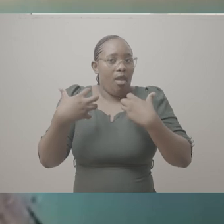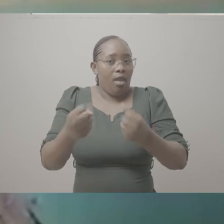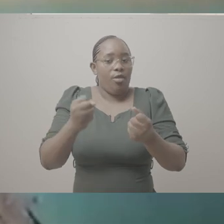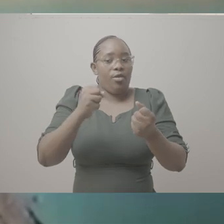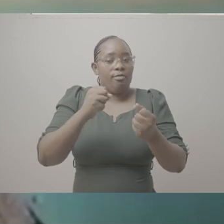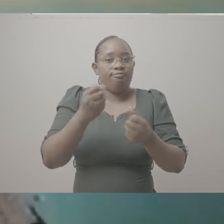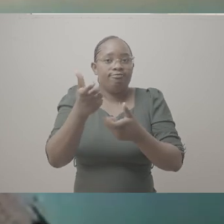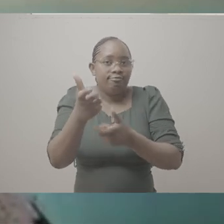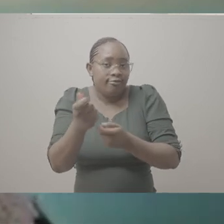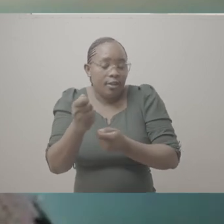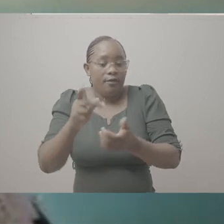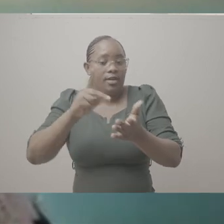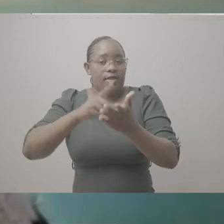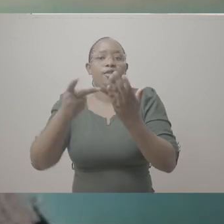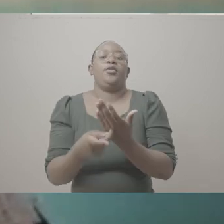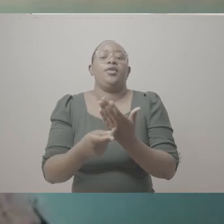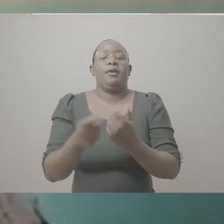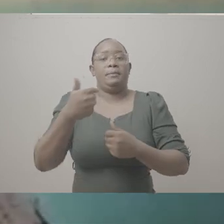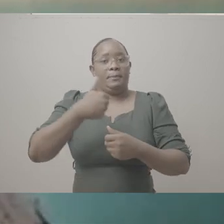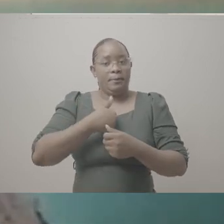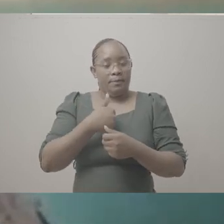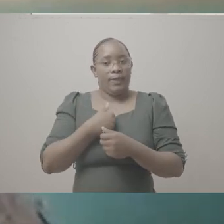and nutrition, in short,